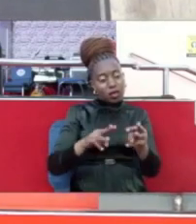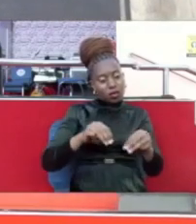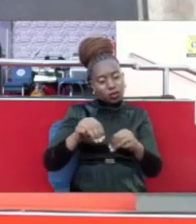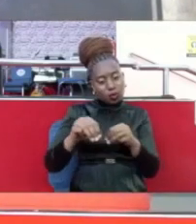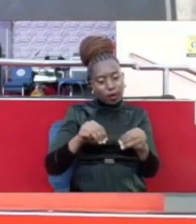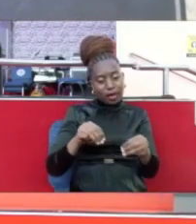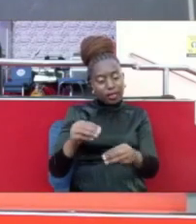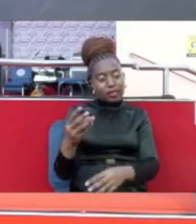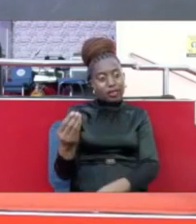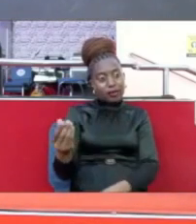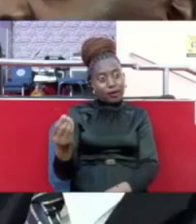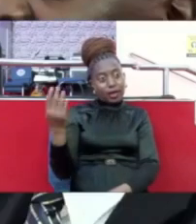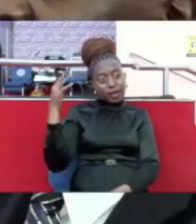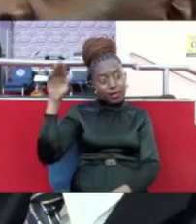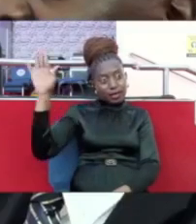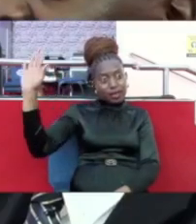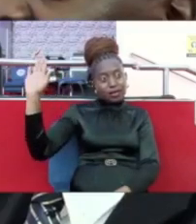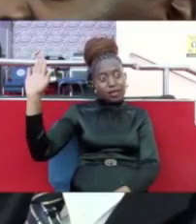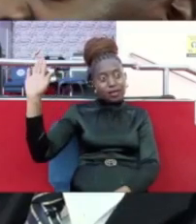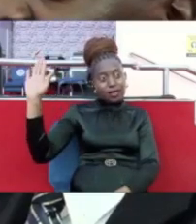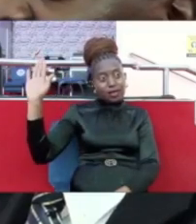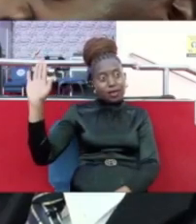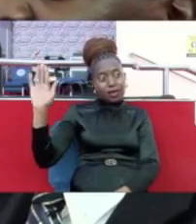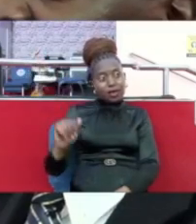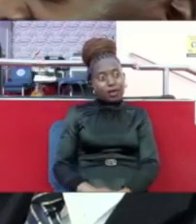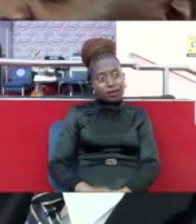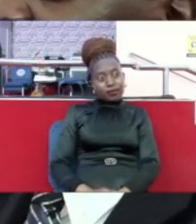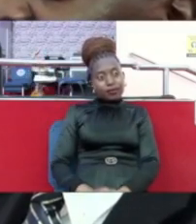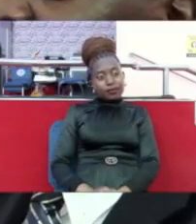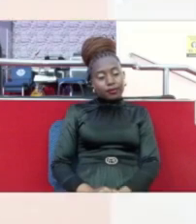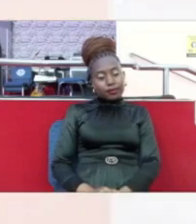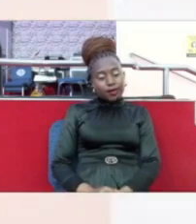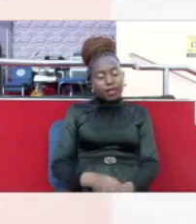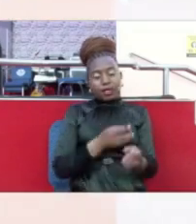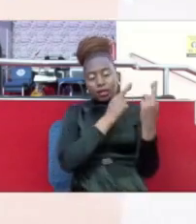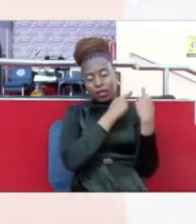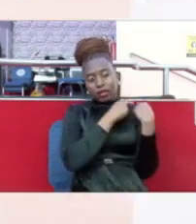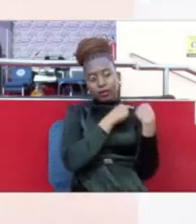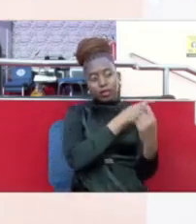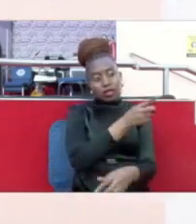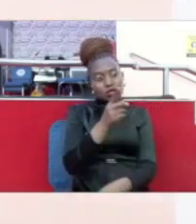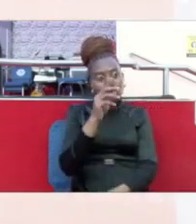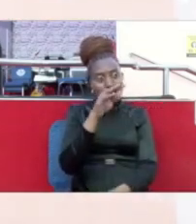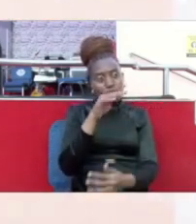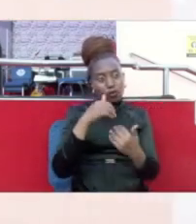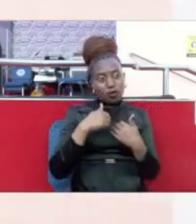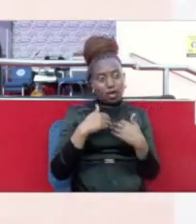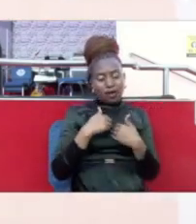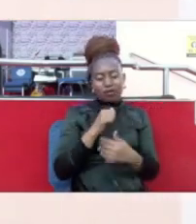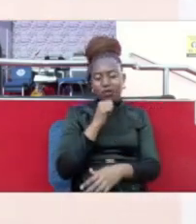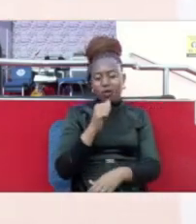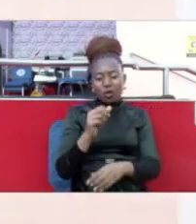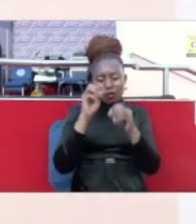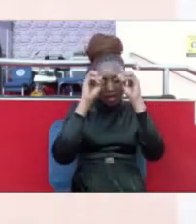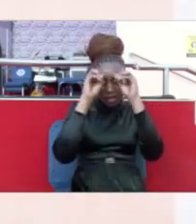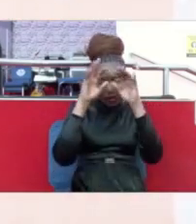kusimamia pesa zake. As he asks you to do. Vile alivyokuagiza ufanye. So don't be surprised if you go out